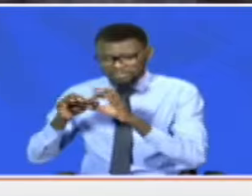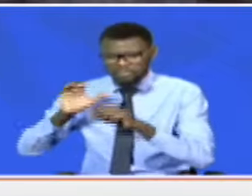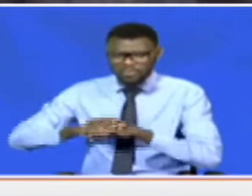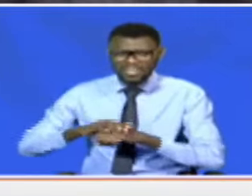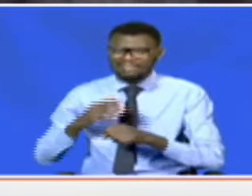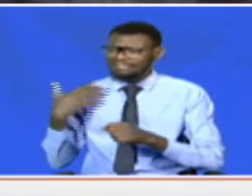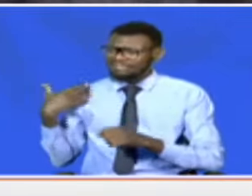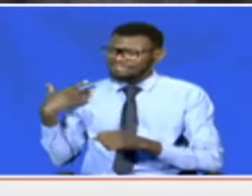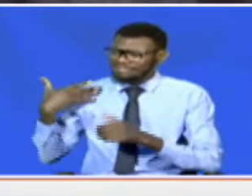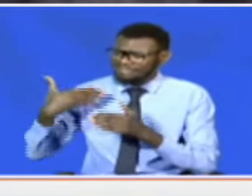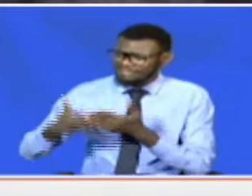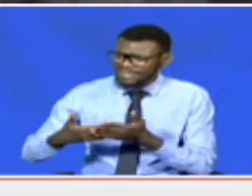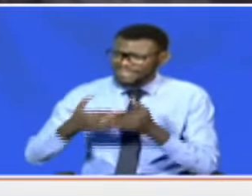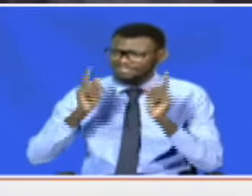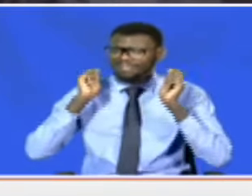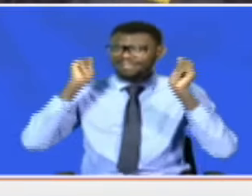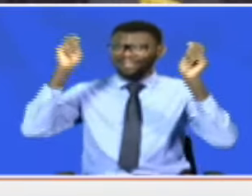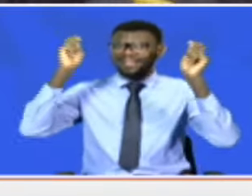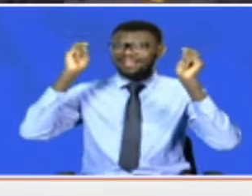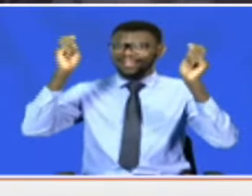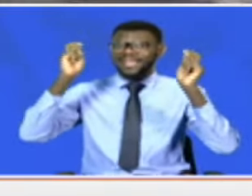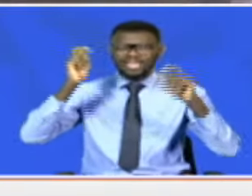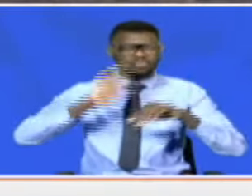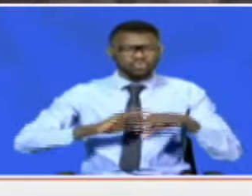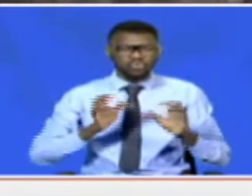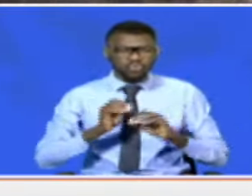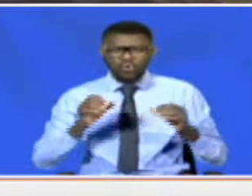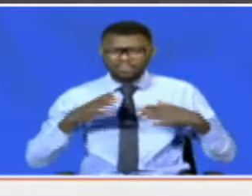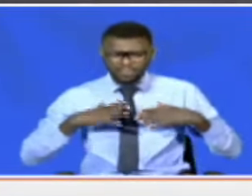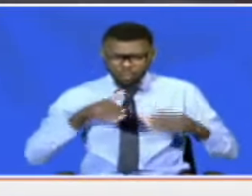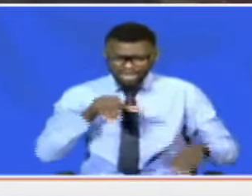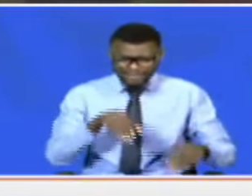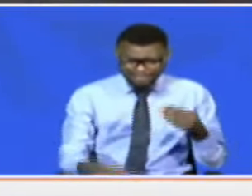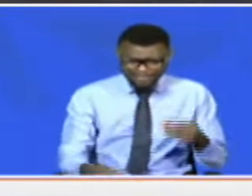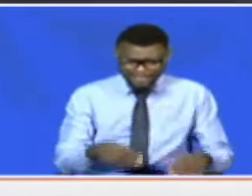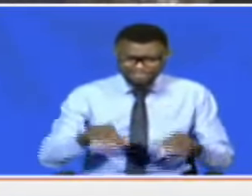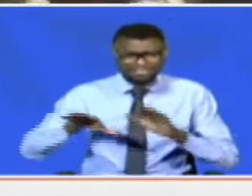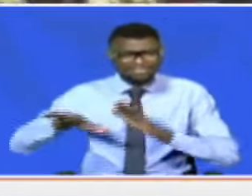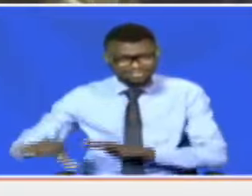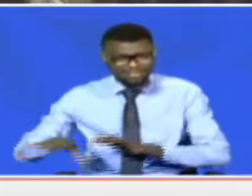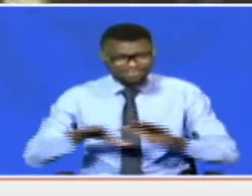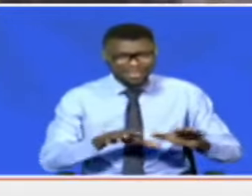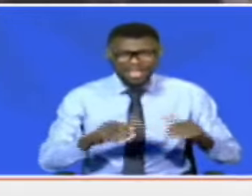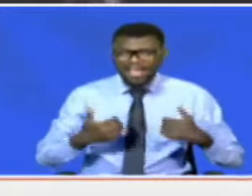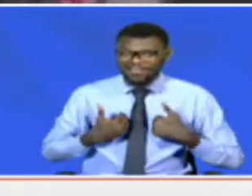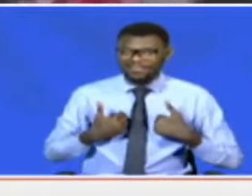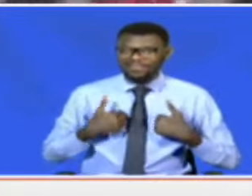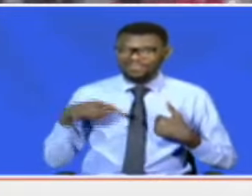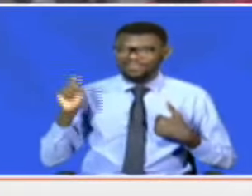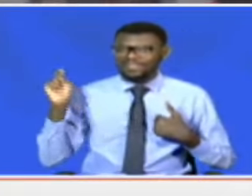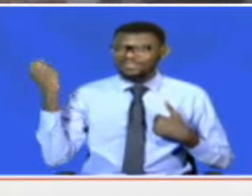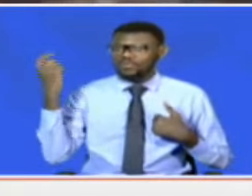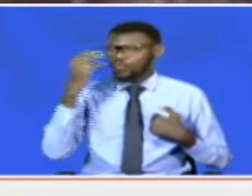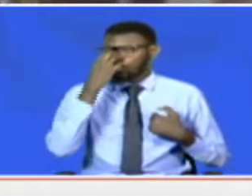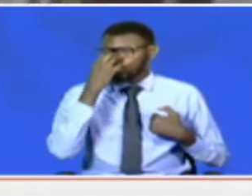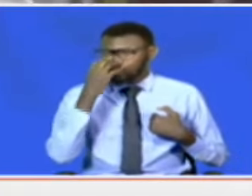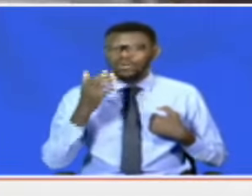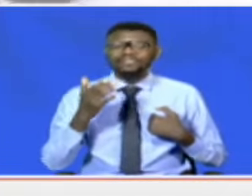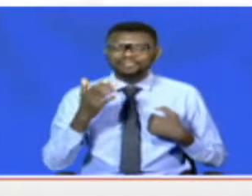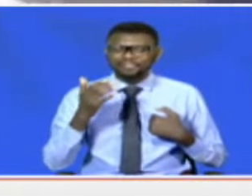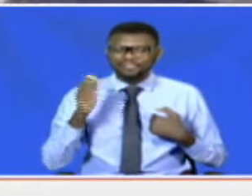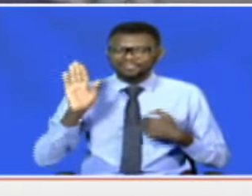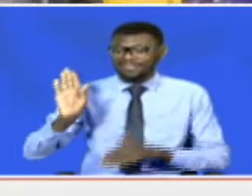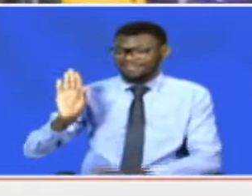kila wakati furugu inapotokea walemavu ndio umia zaidi. As President William Ruto presided over the swearing in of the new look cabinet,